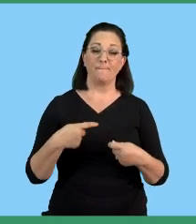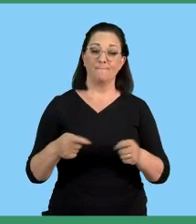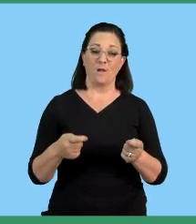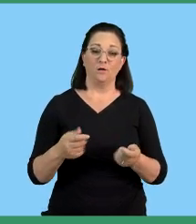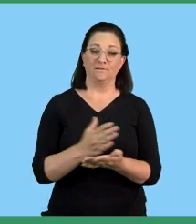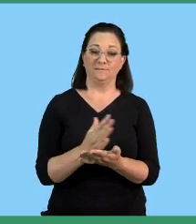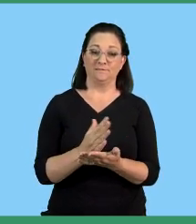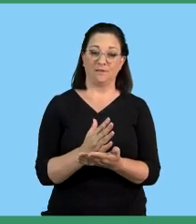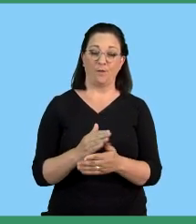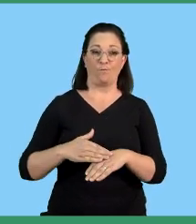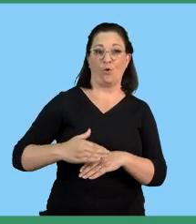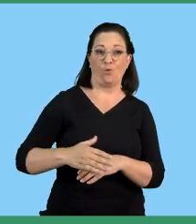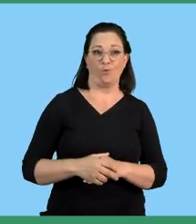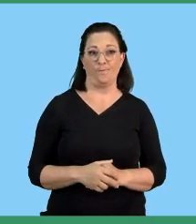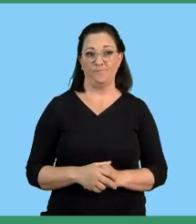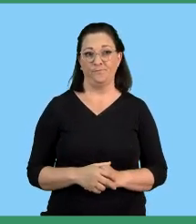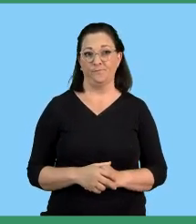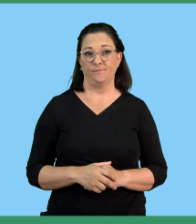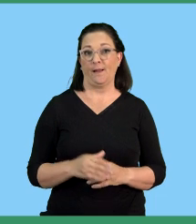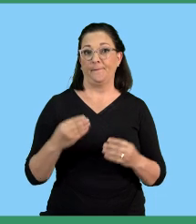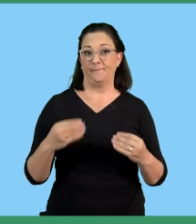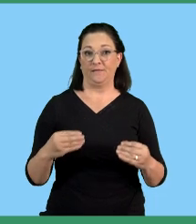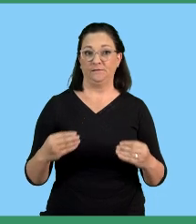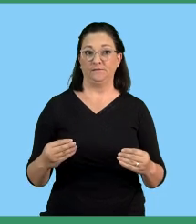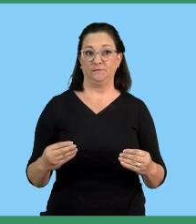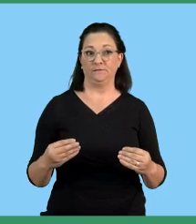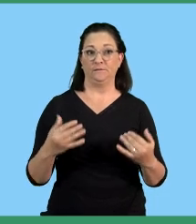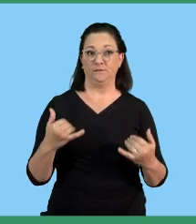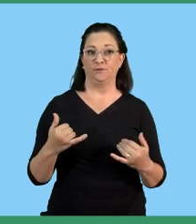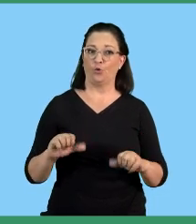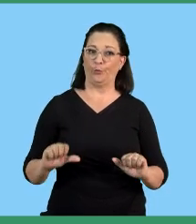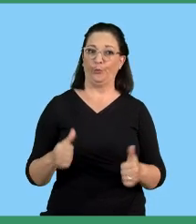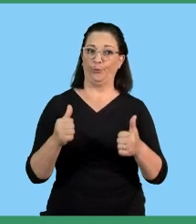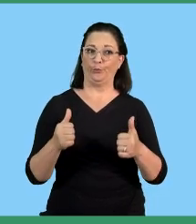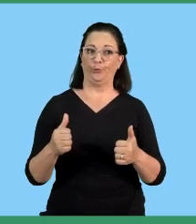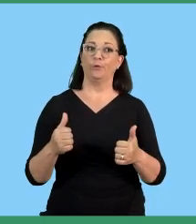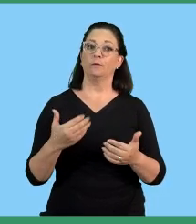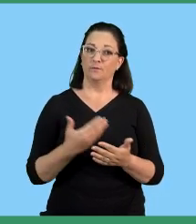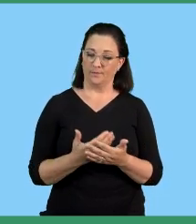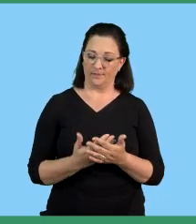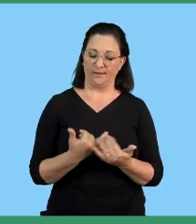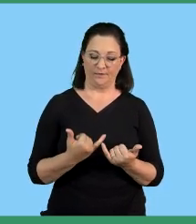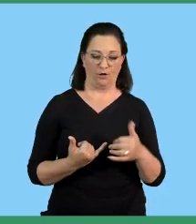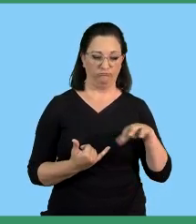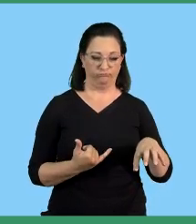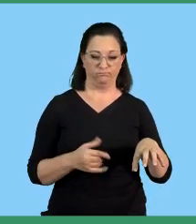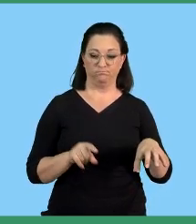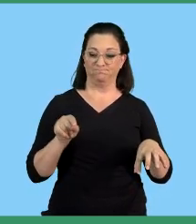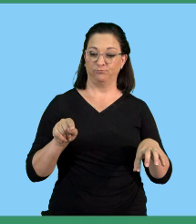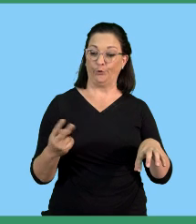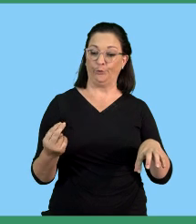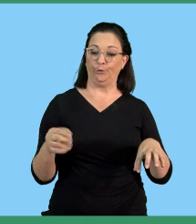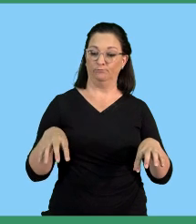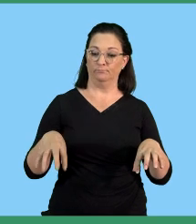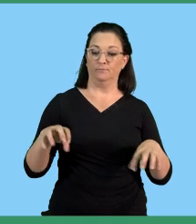increase the market share. The success of the business has led to GFC opening a new